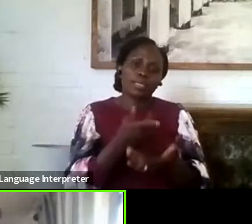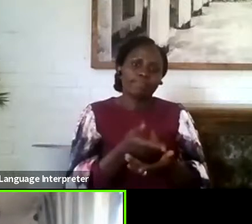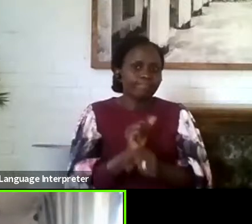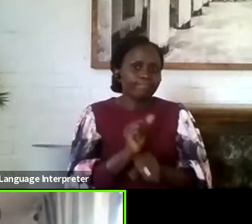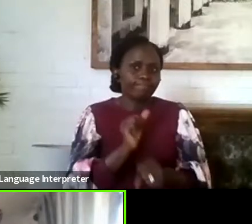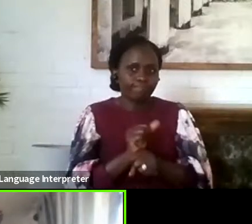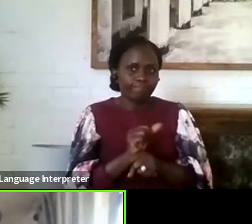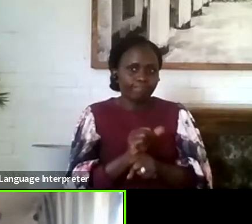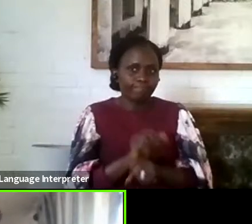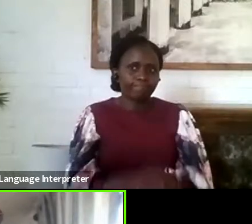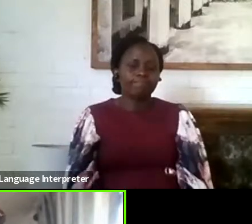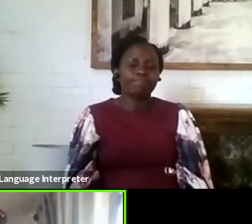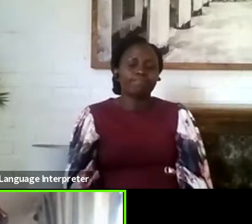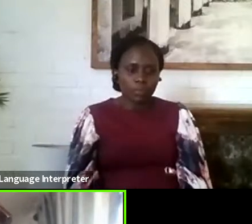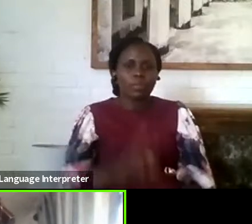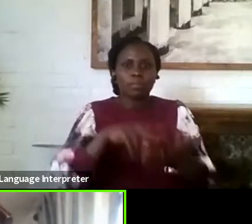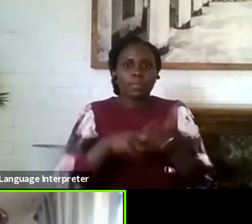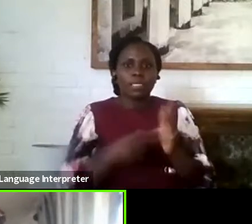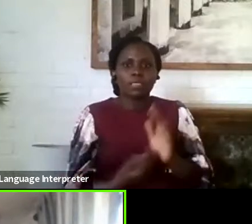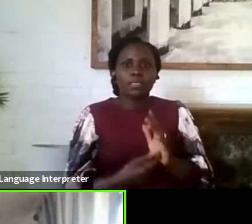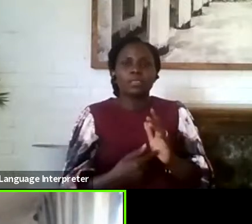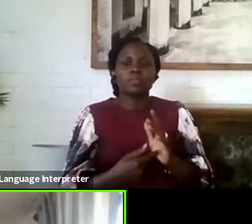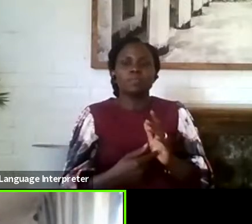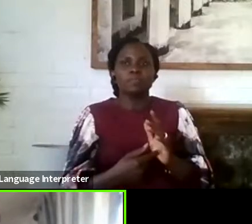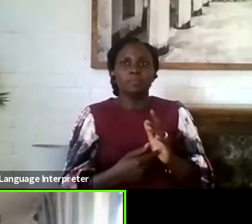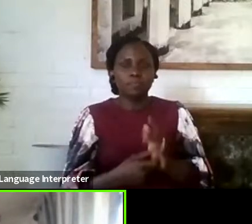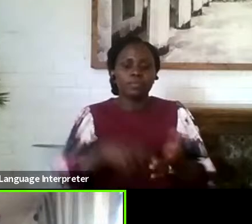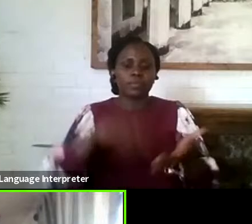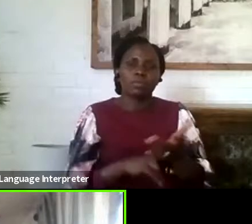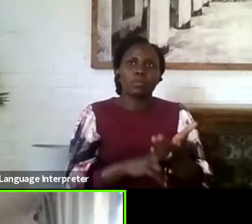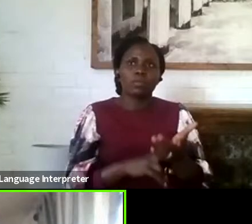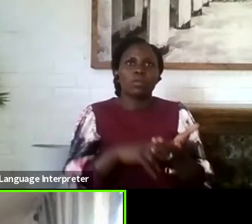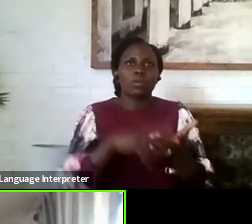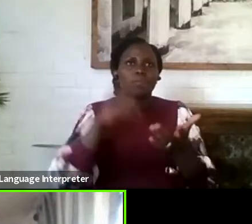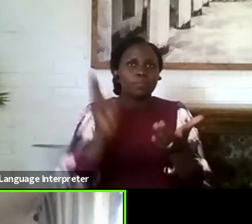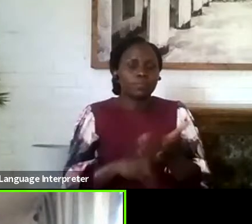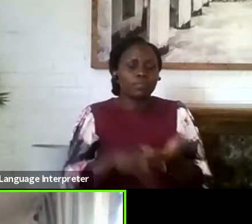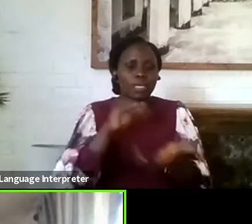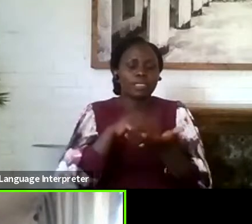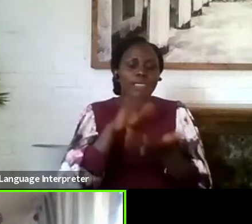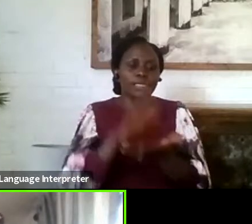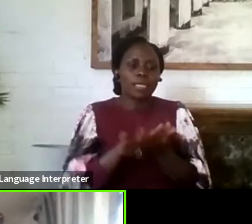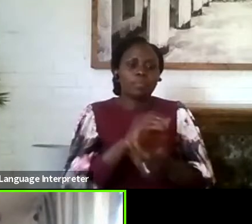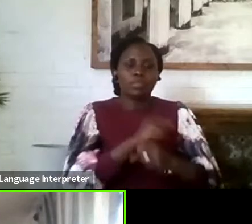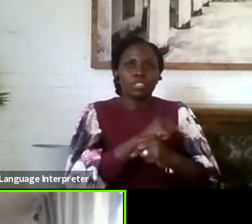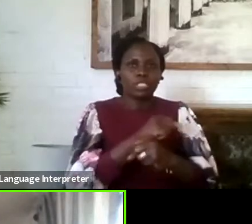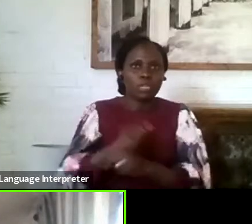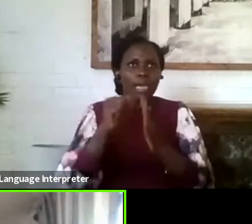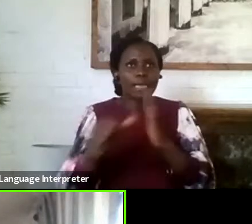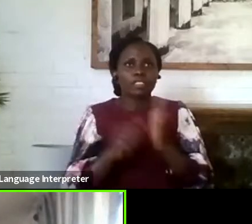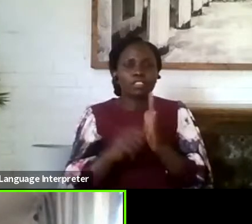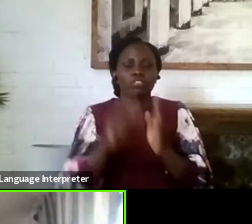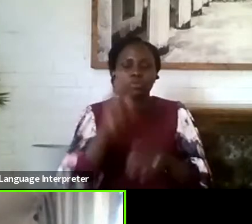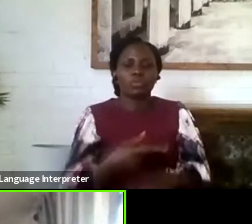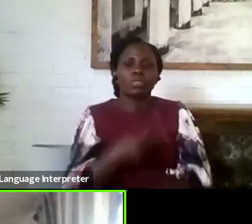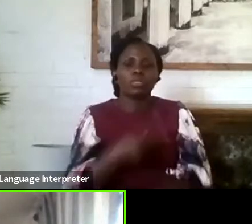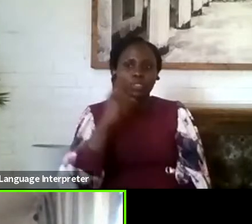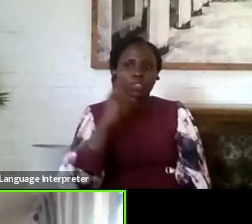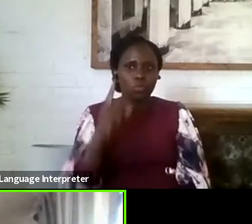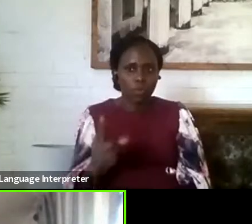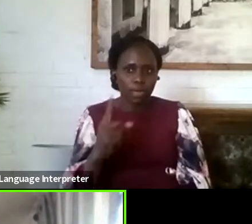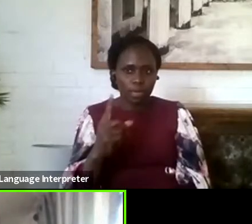So with the enactment of the Cape Verdean Data Protection Act in 2001, we can say that data